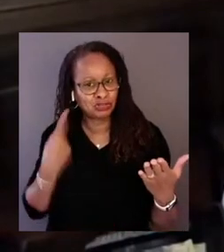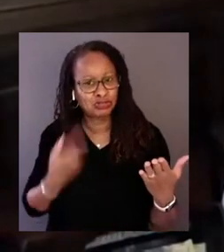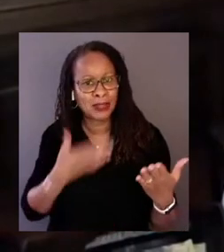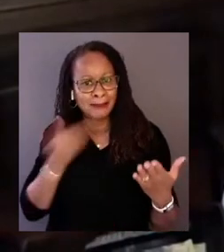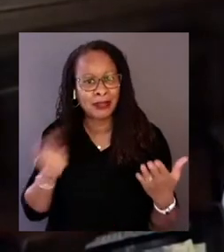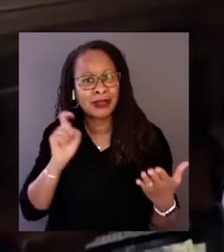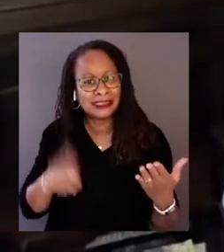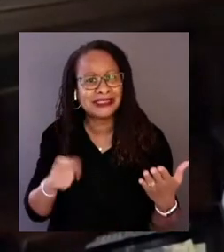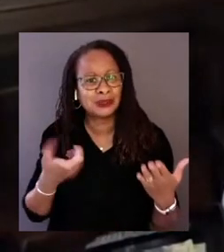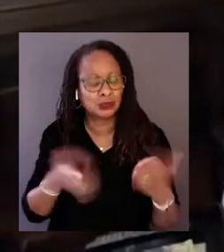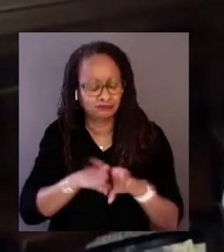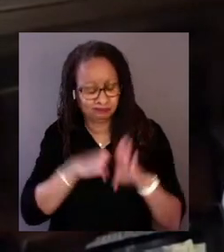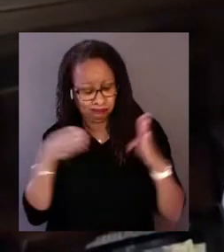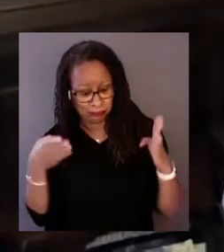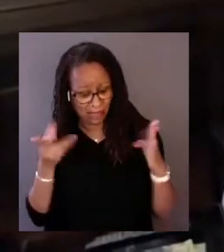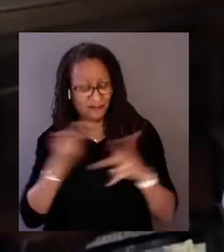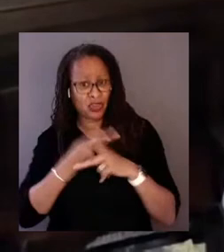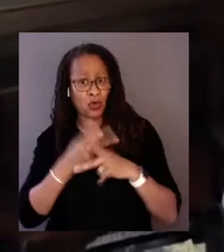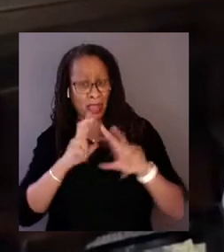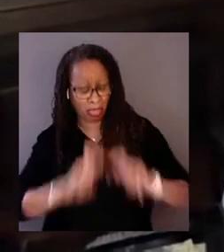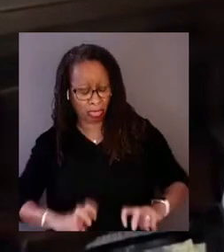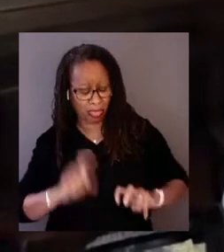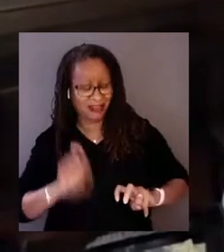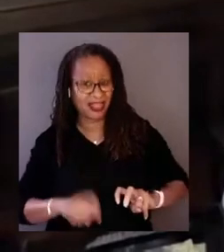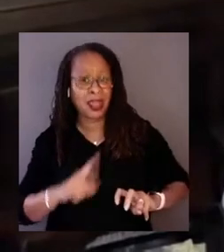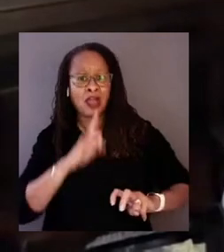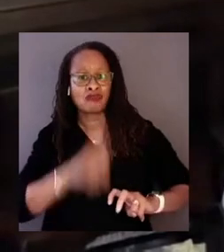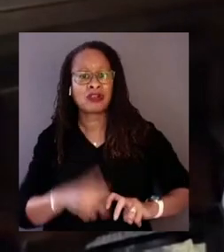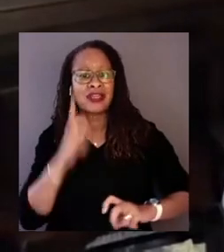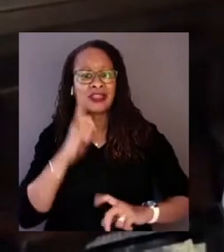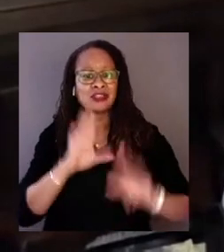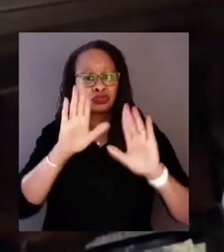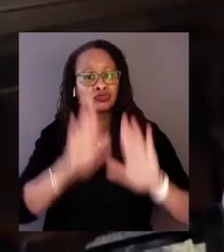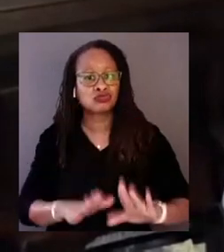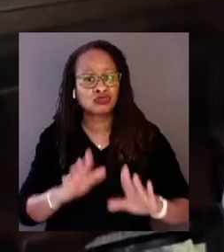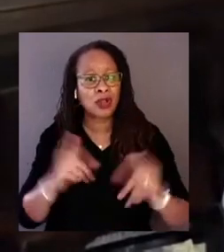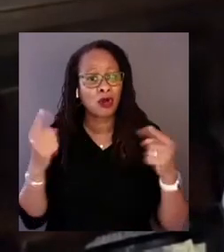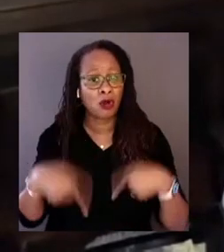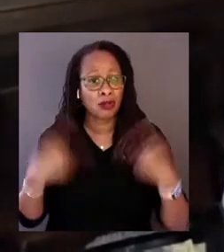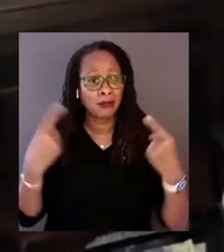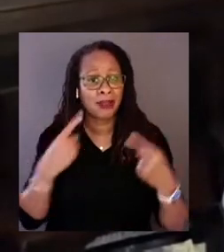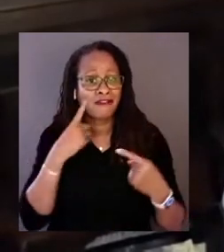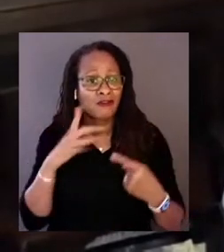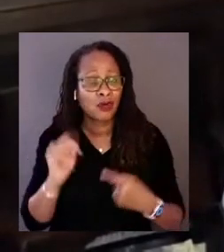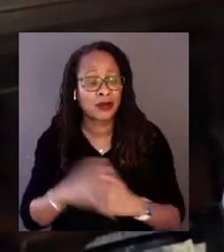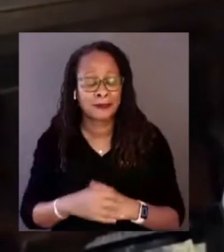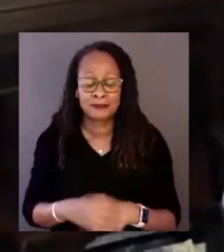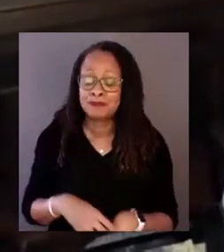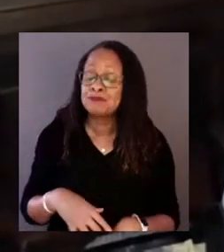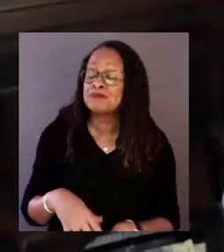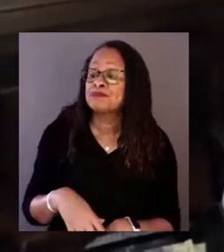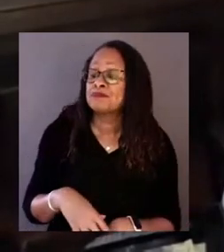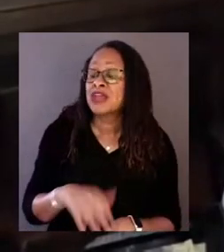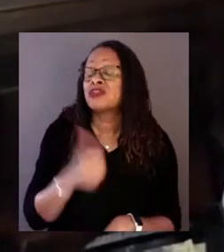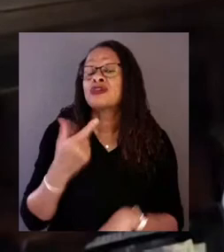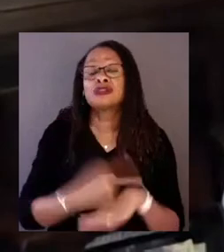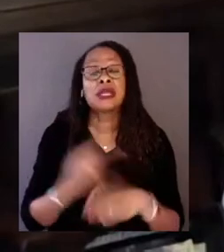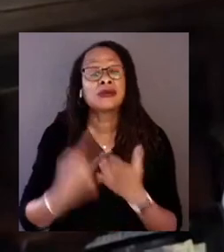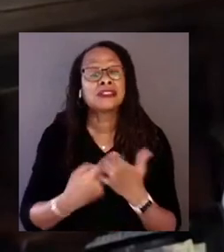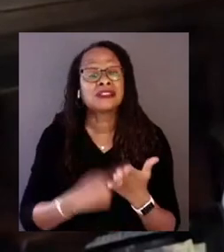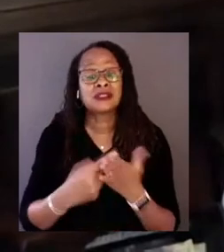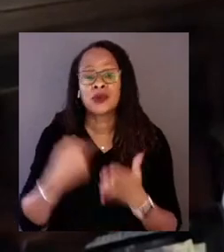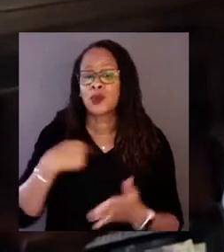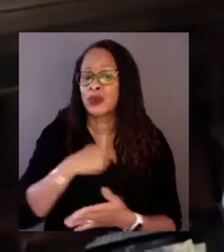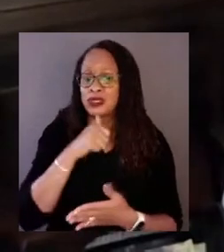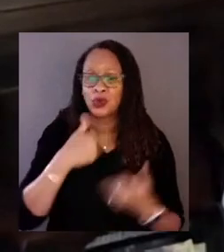But I mean, I think there's a really, really great argument for it. And we were talking the other day about, you know, that we don't have craft